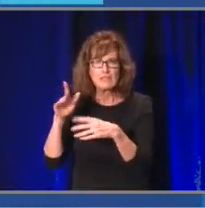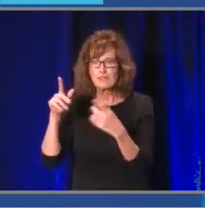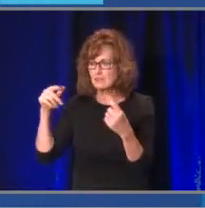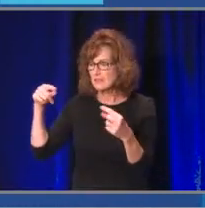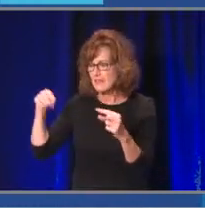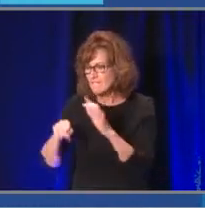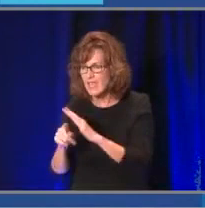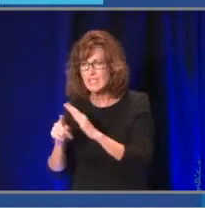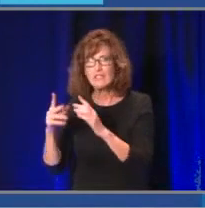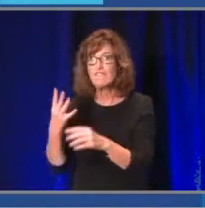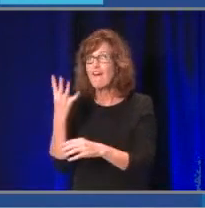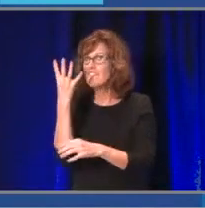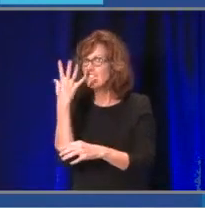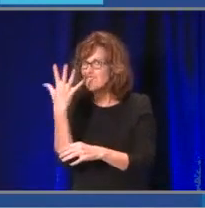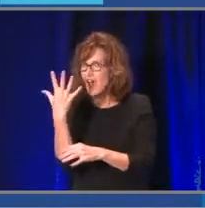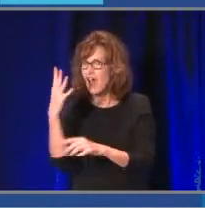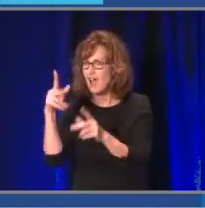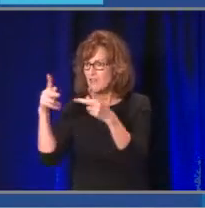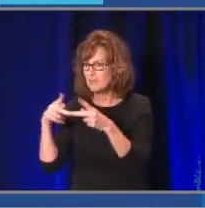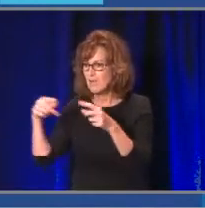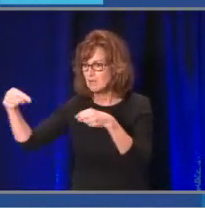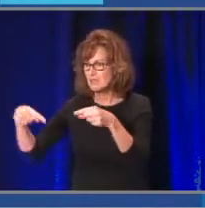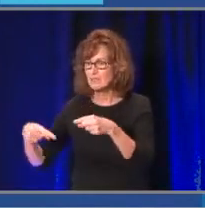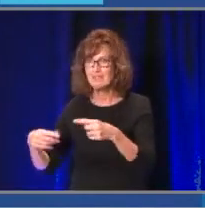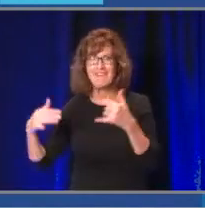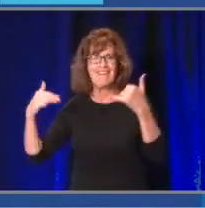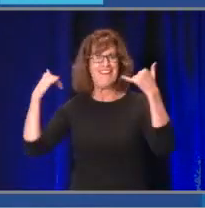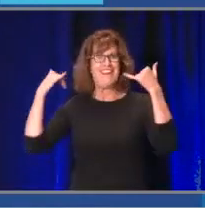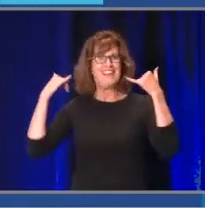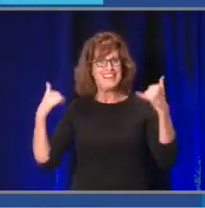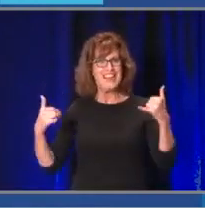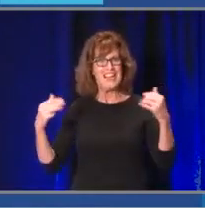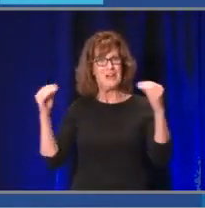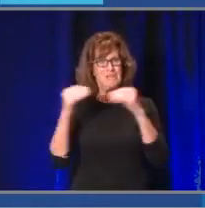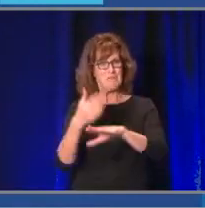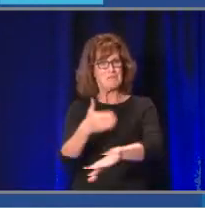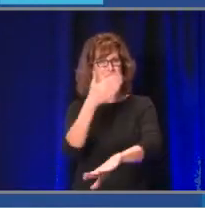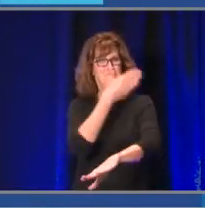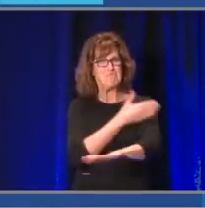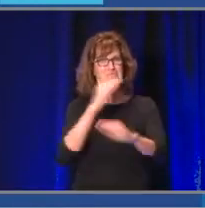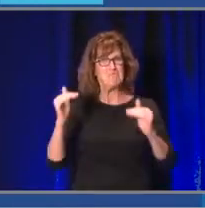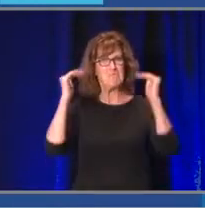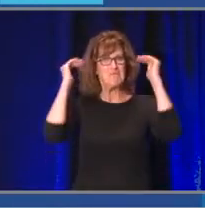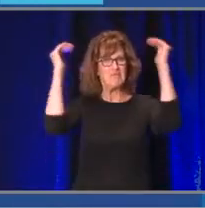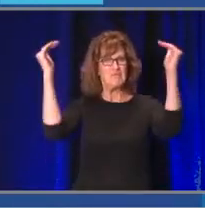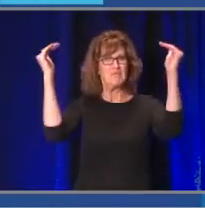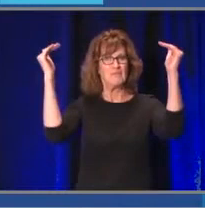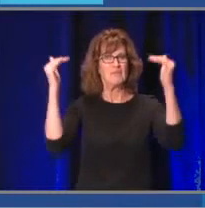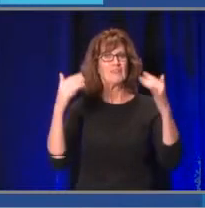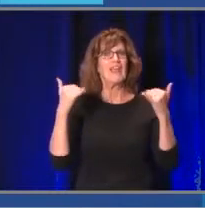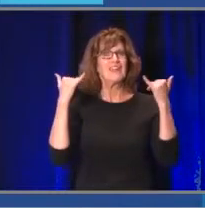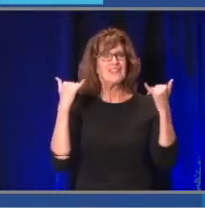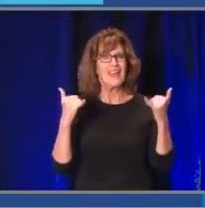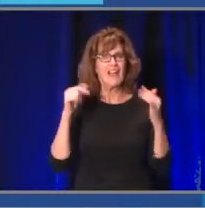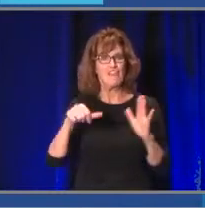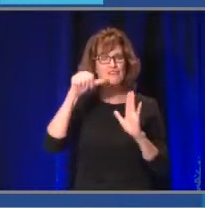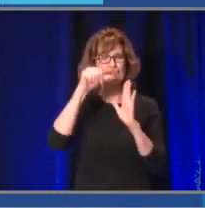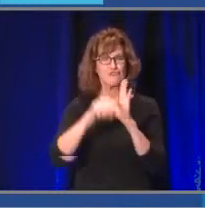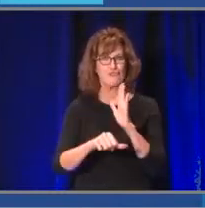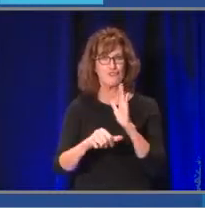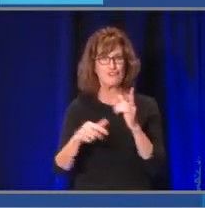And now today, we have further advanced and transformed the way we're doing surgery so that we can do this